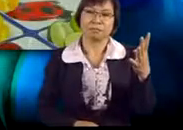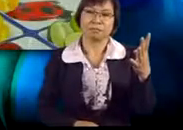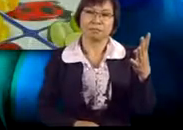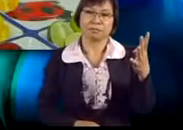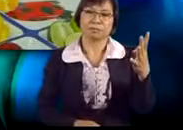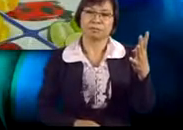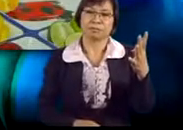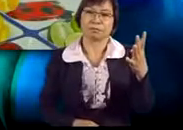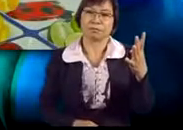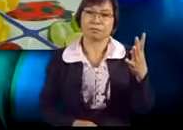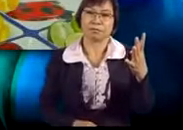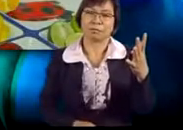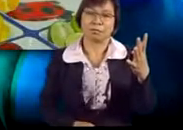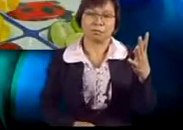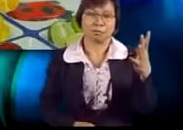4,